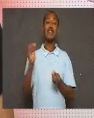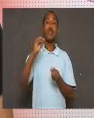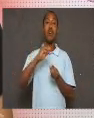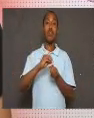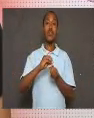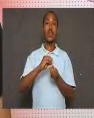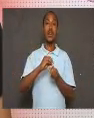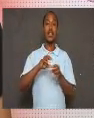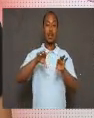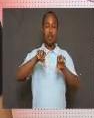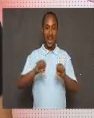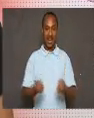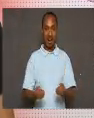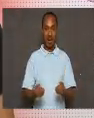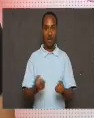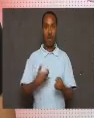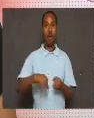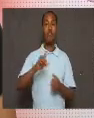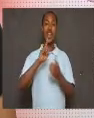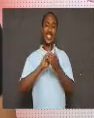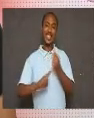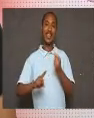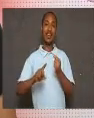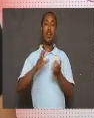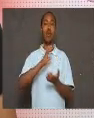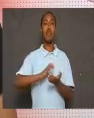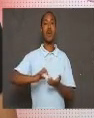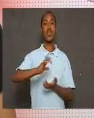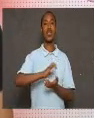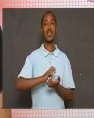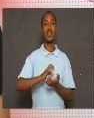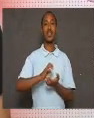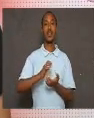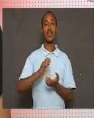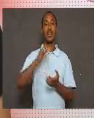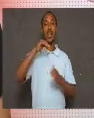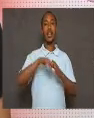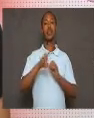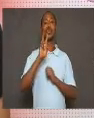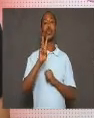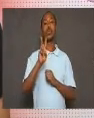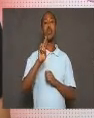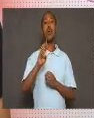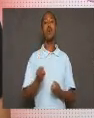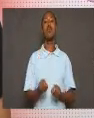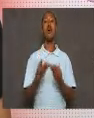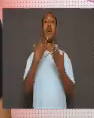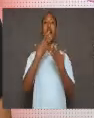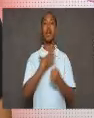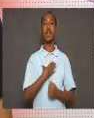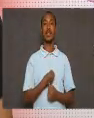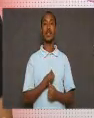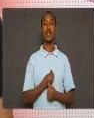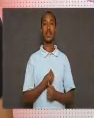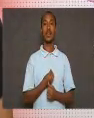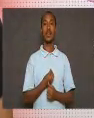involves the breakdown of a single compound into two or more elements